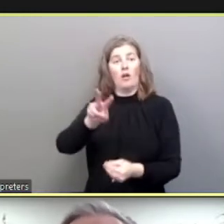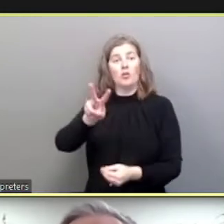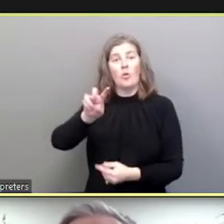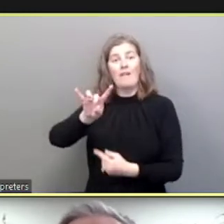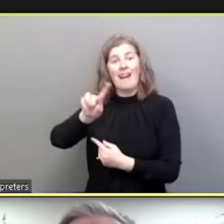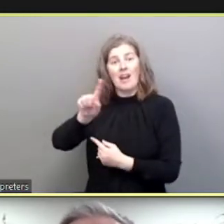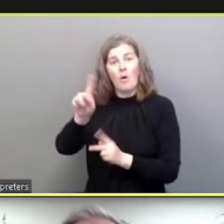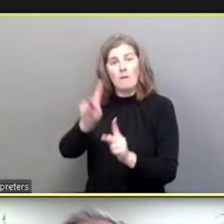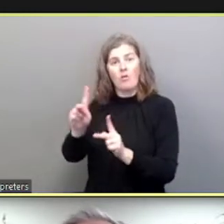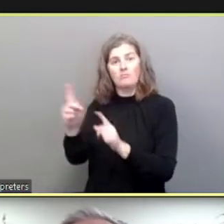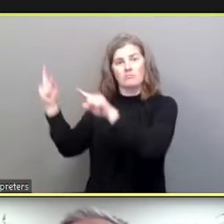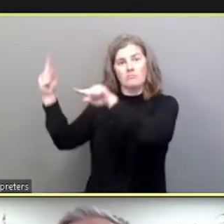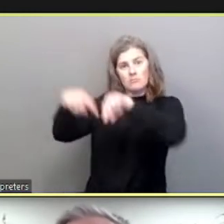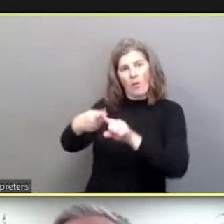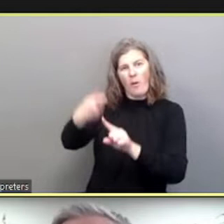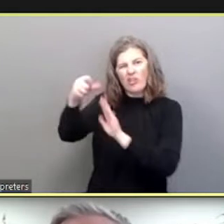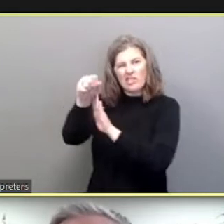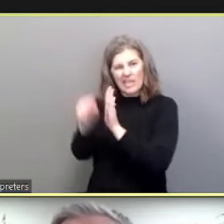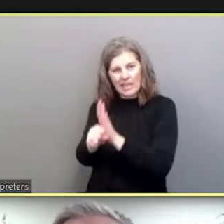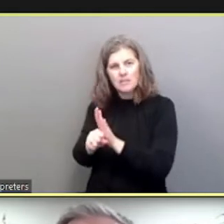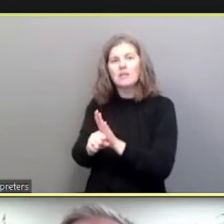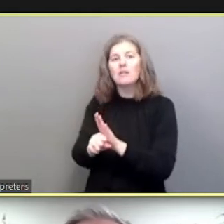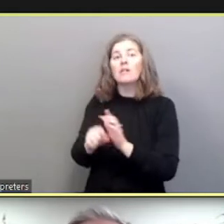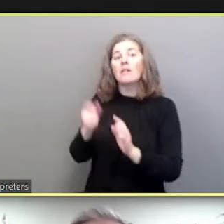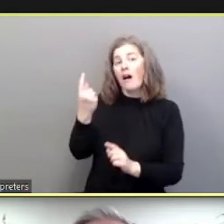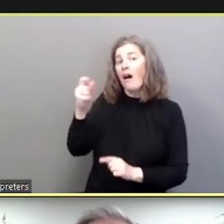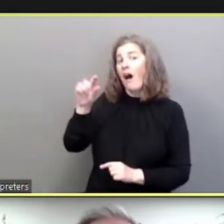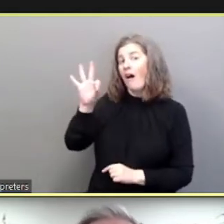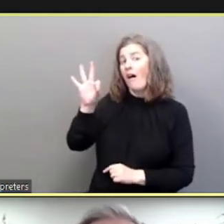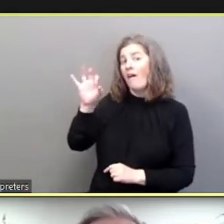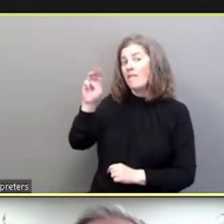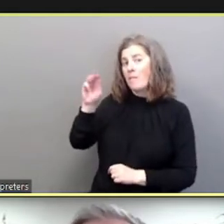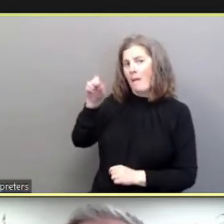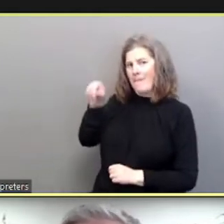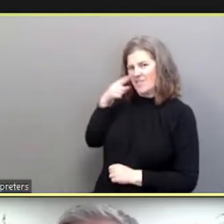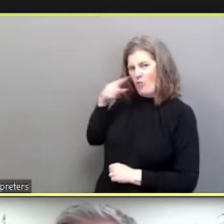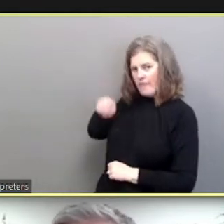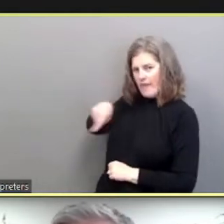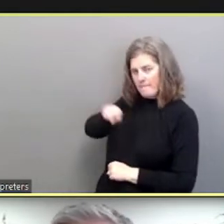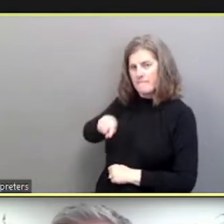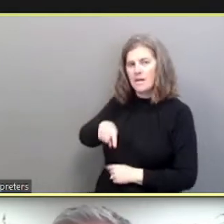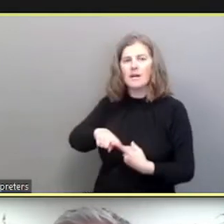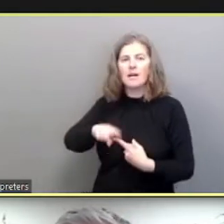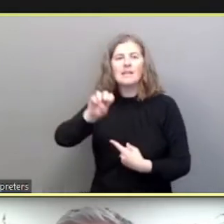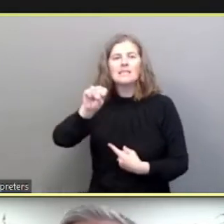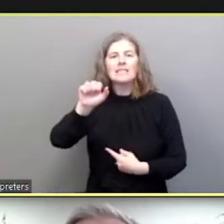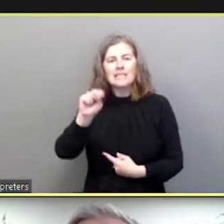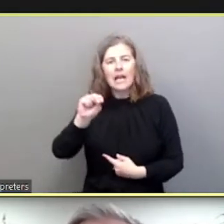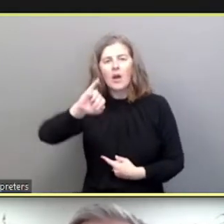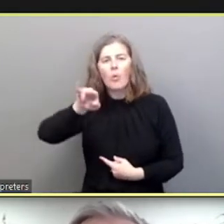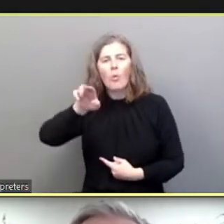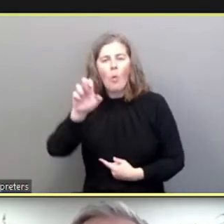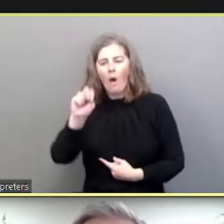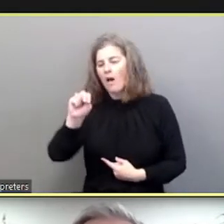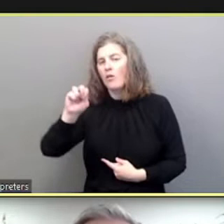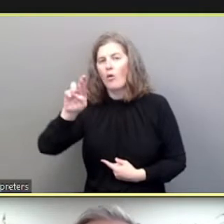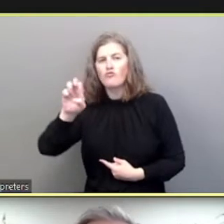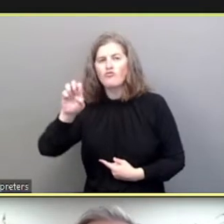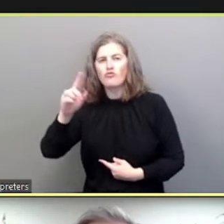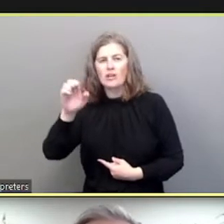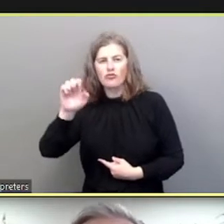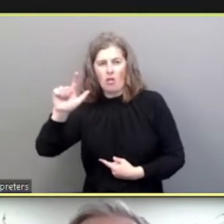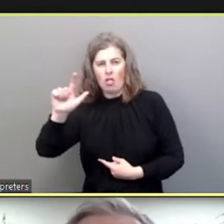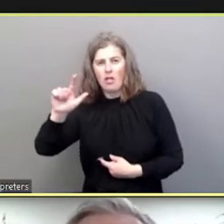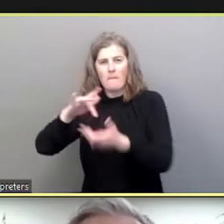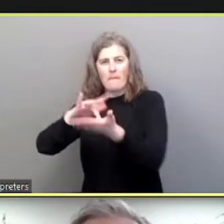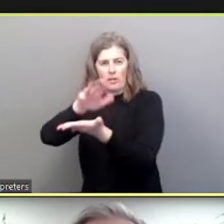folks coming in. This is reimbursed by FEMA. And San Juan Regional Medical Center, where we're having large numbers of people